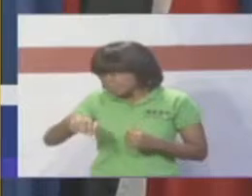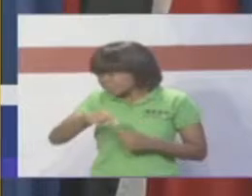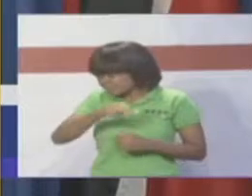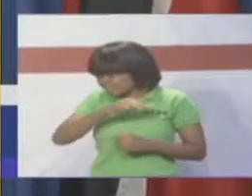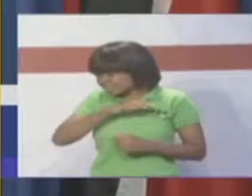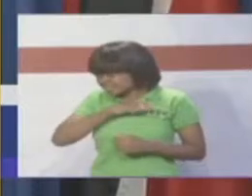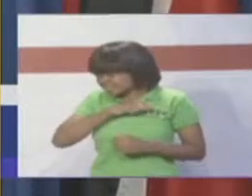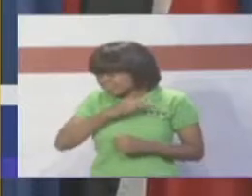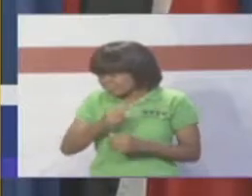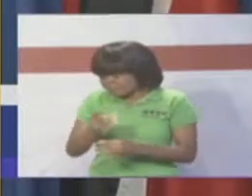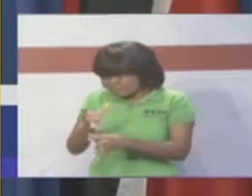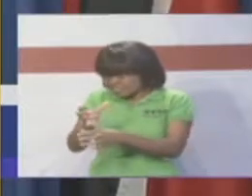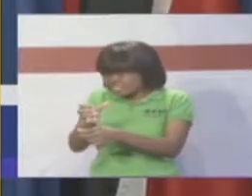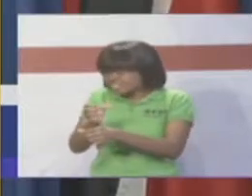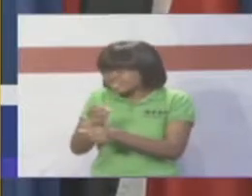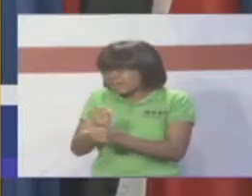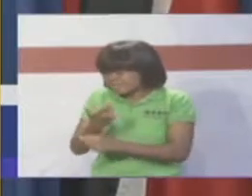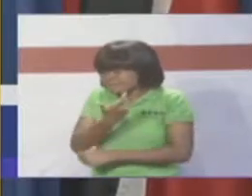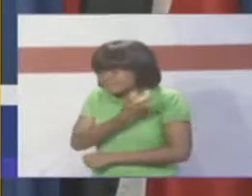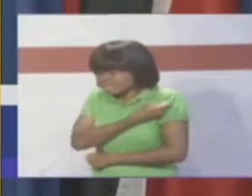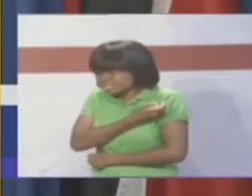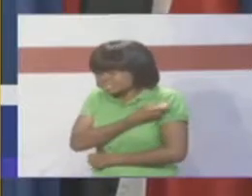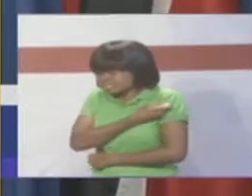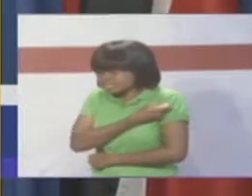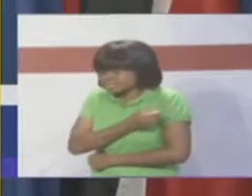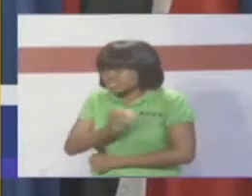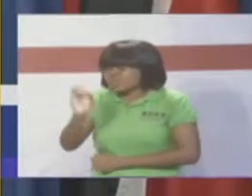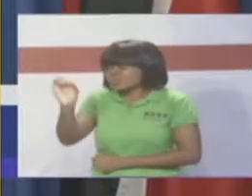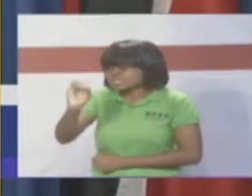$5, or $15 or $20.